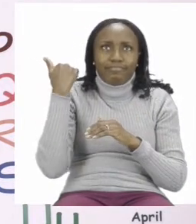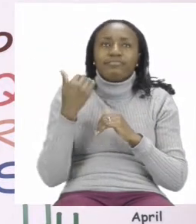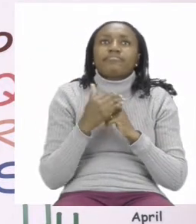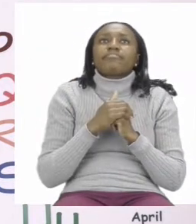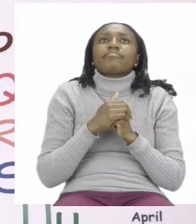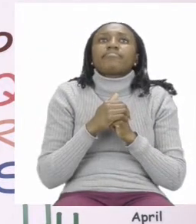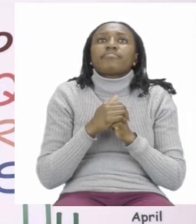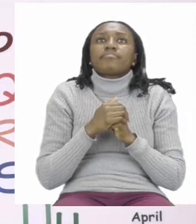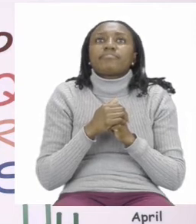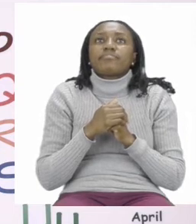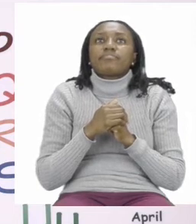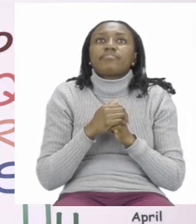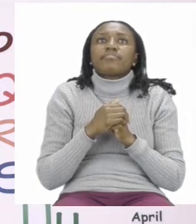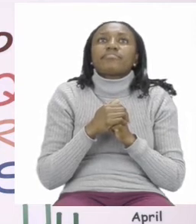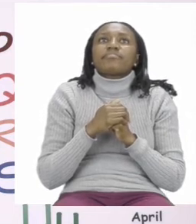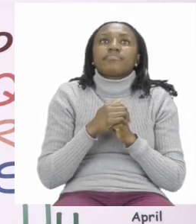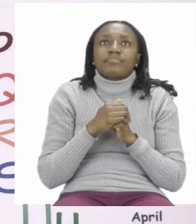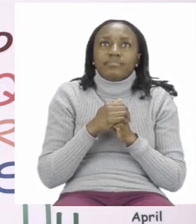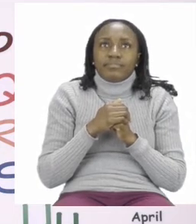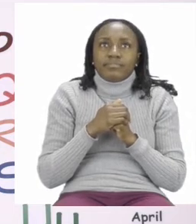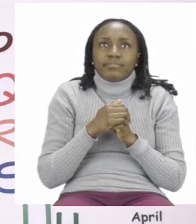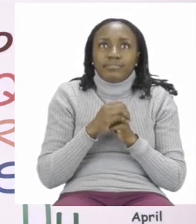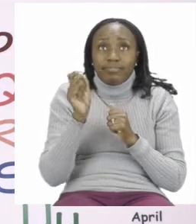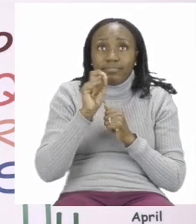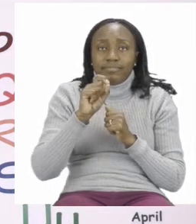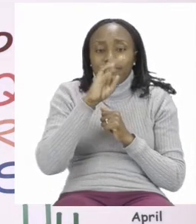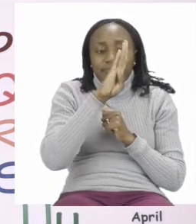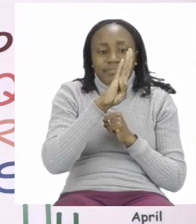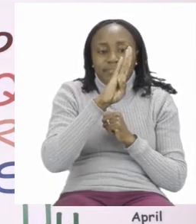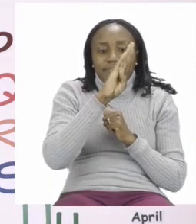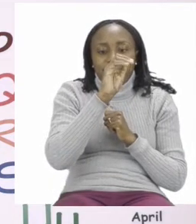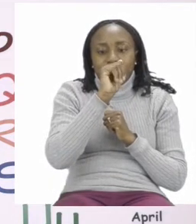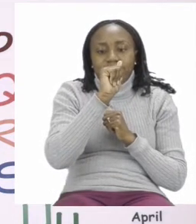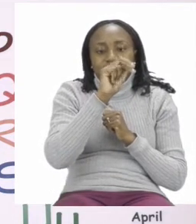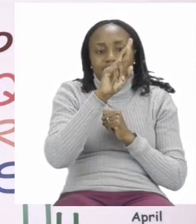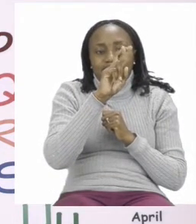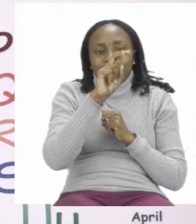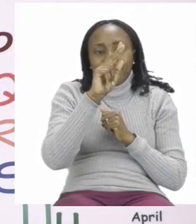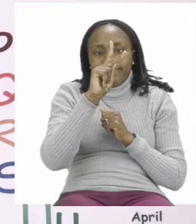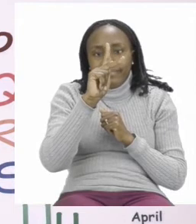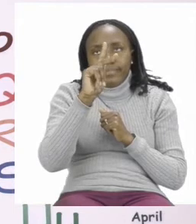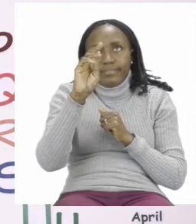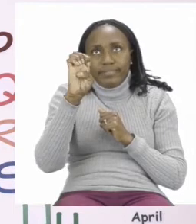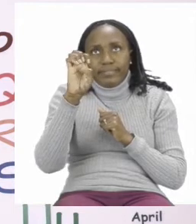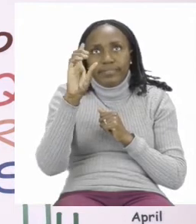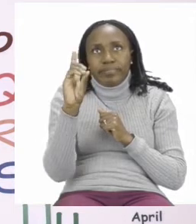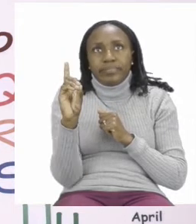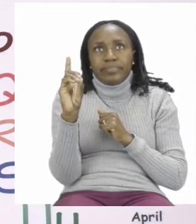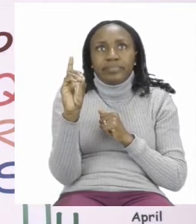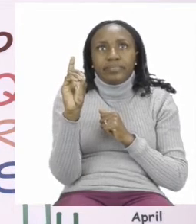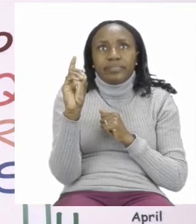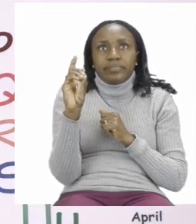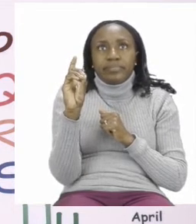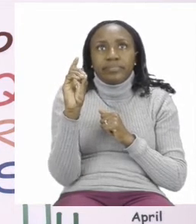also, our sentence will be correct. So, we are going to write the word on the line, and I want you to follow me.